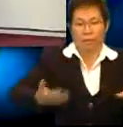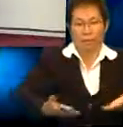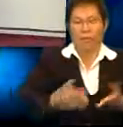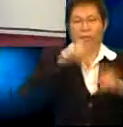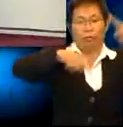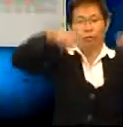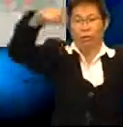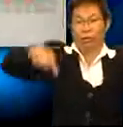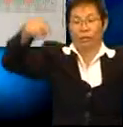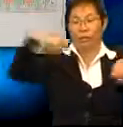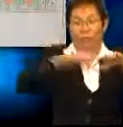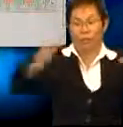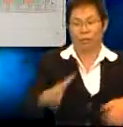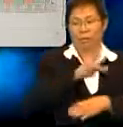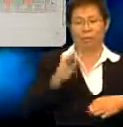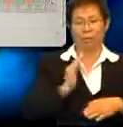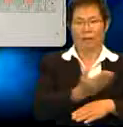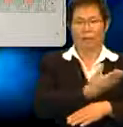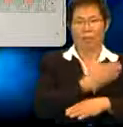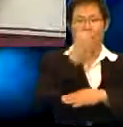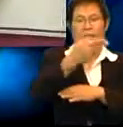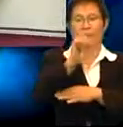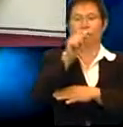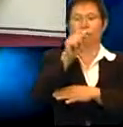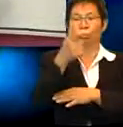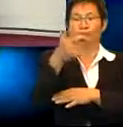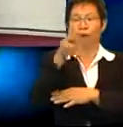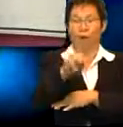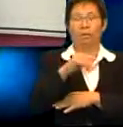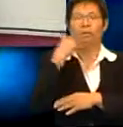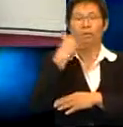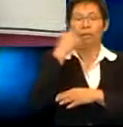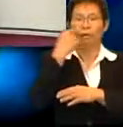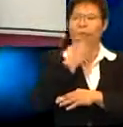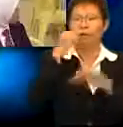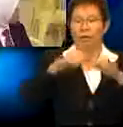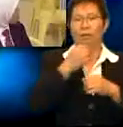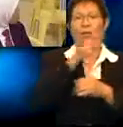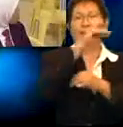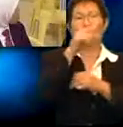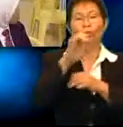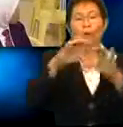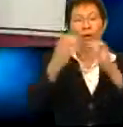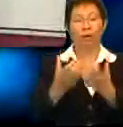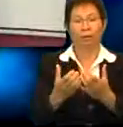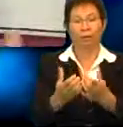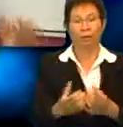morning. Here is our frequency table and this is our histogram. Can anyone tell me what the model class